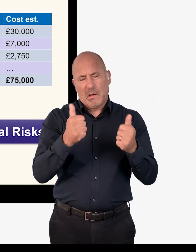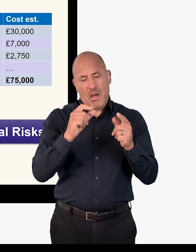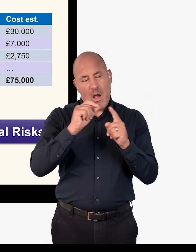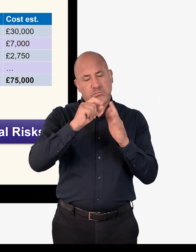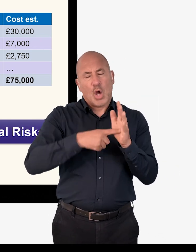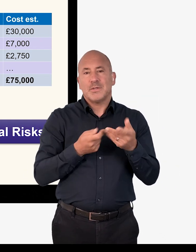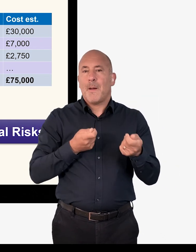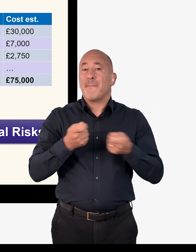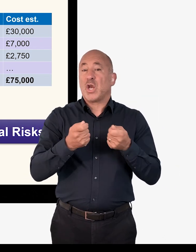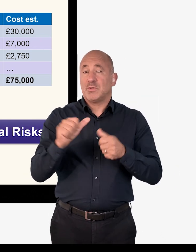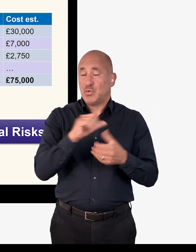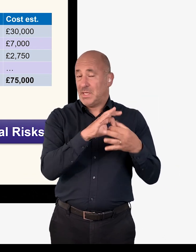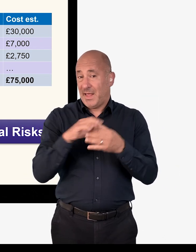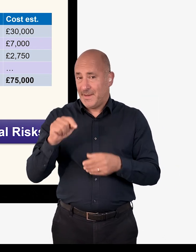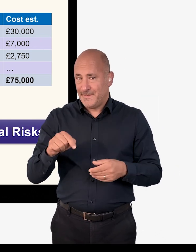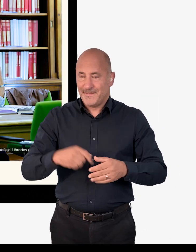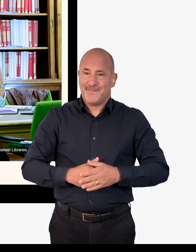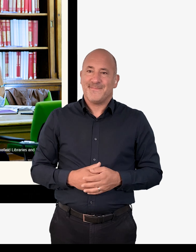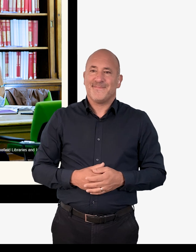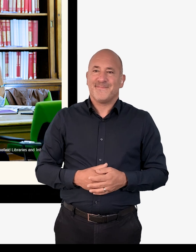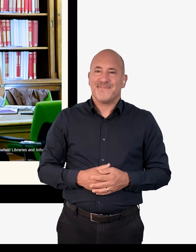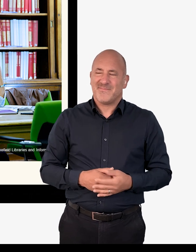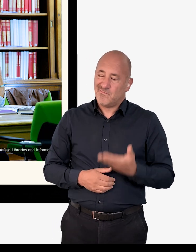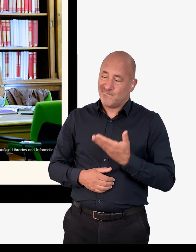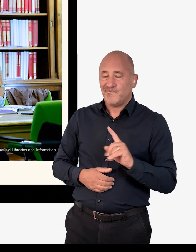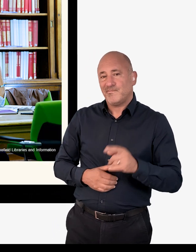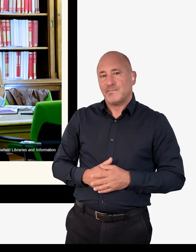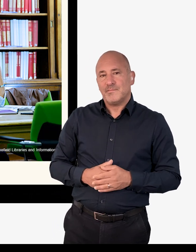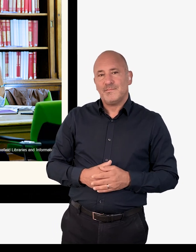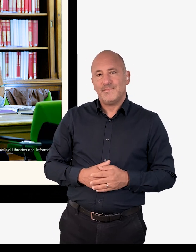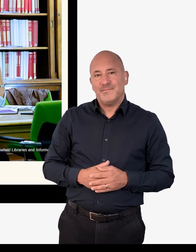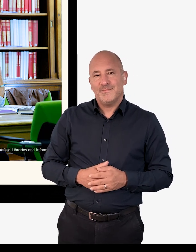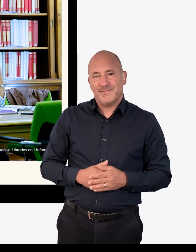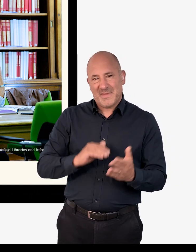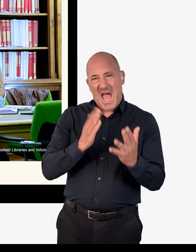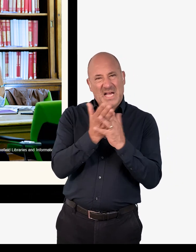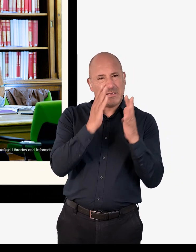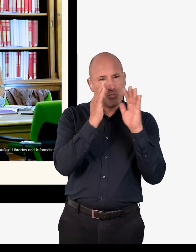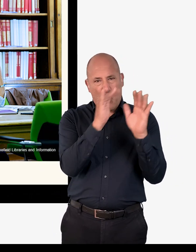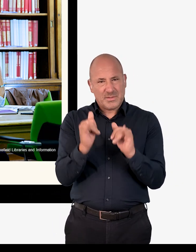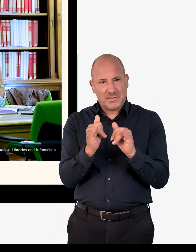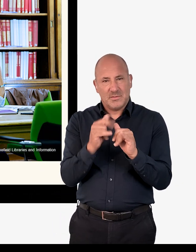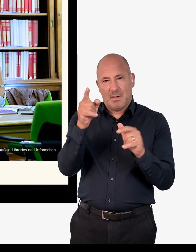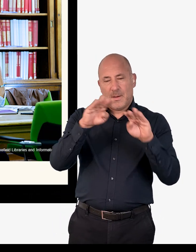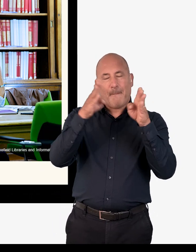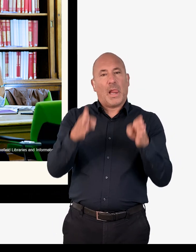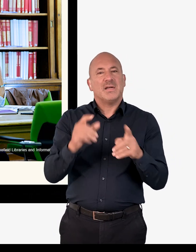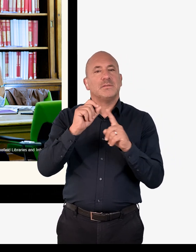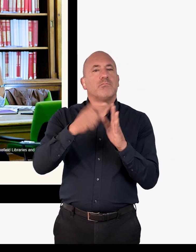good project management. Access audit.